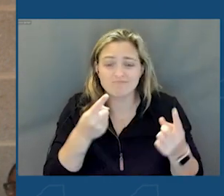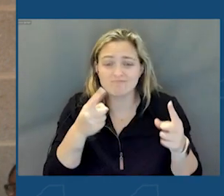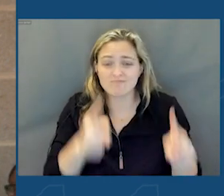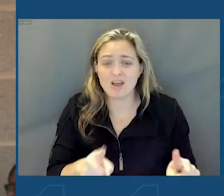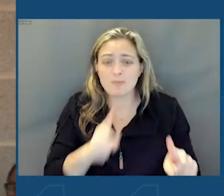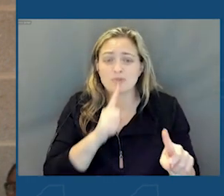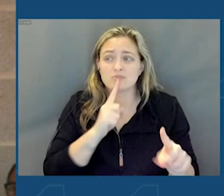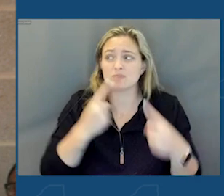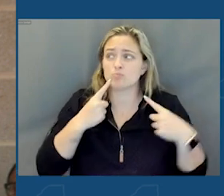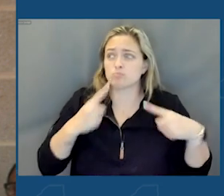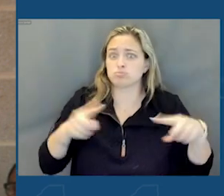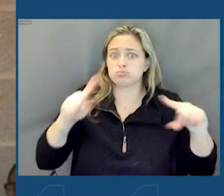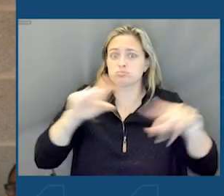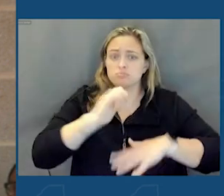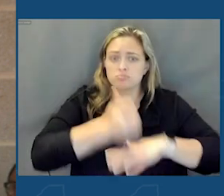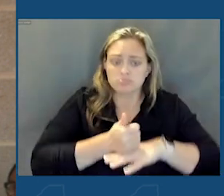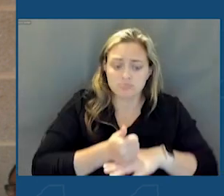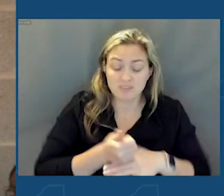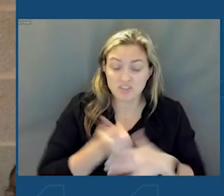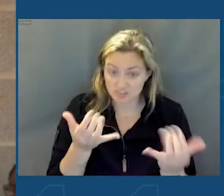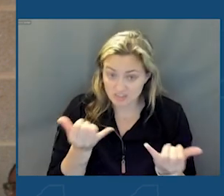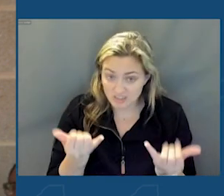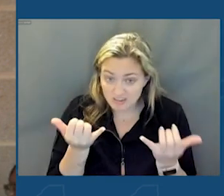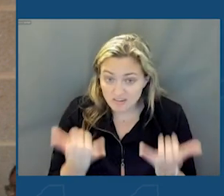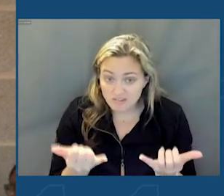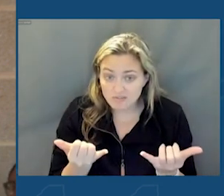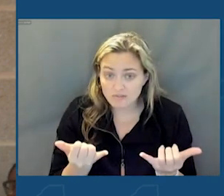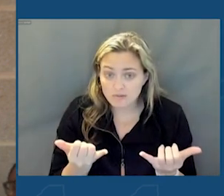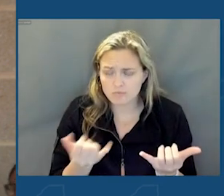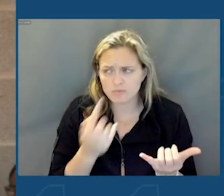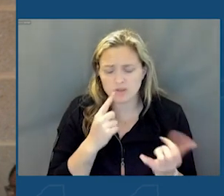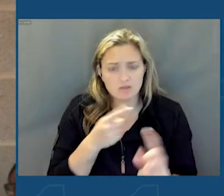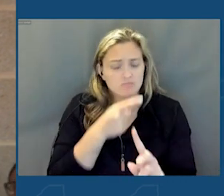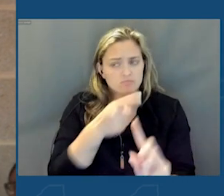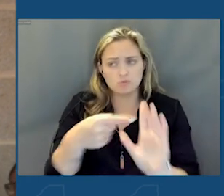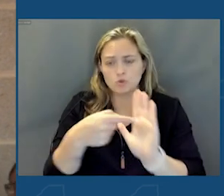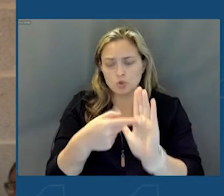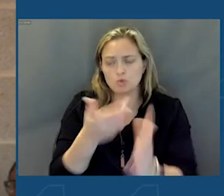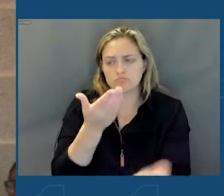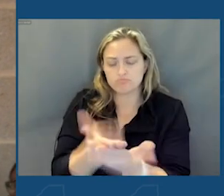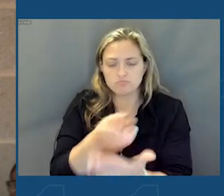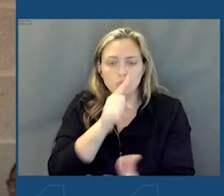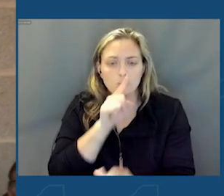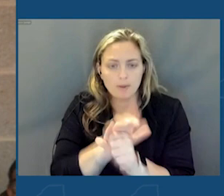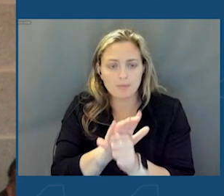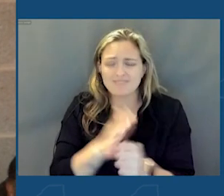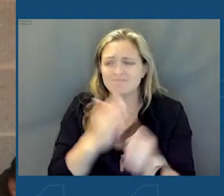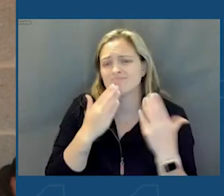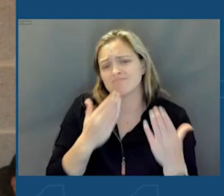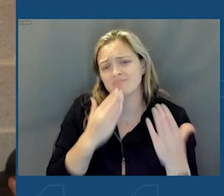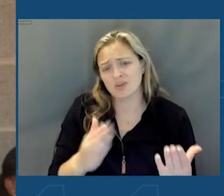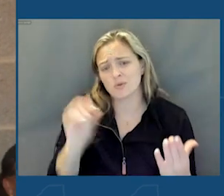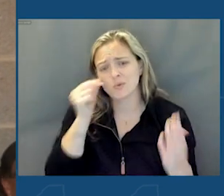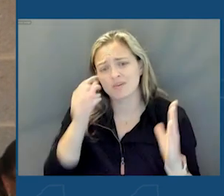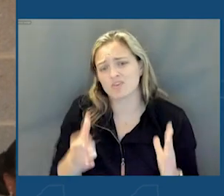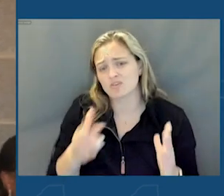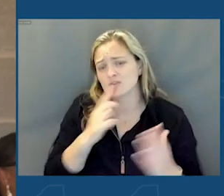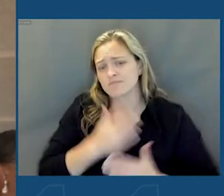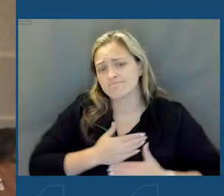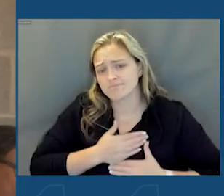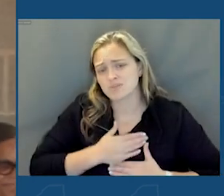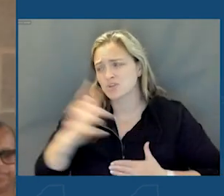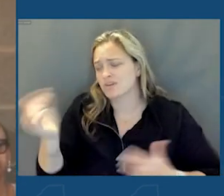reality, and the fact that she's here today says volumes about her commitment. Thank you, Governor. Appreciate all you have